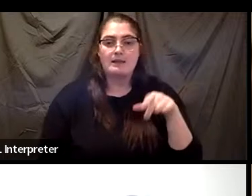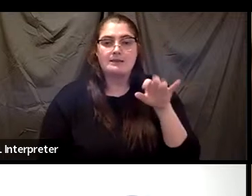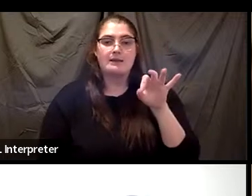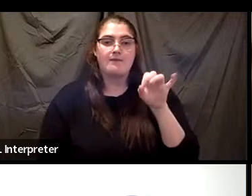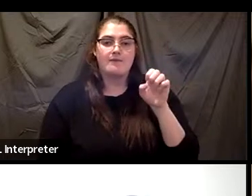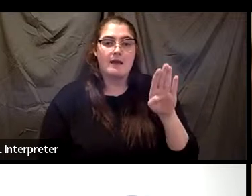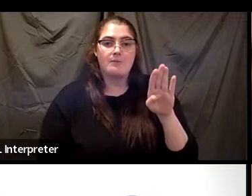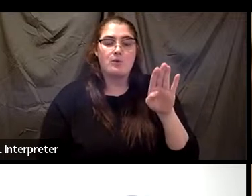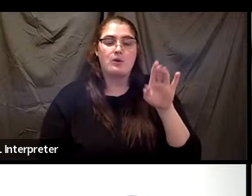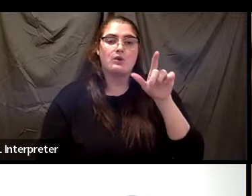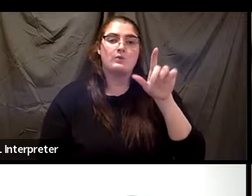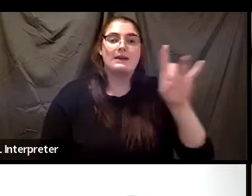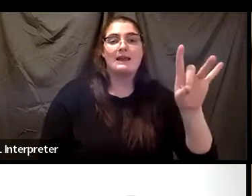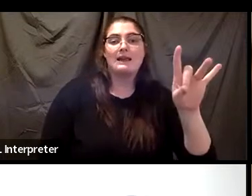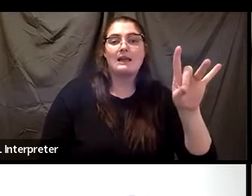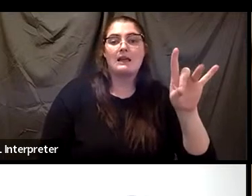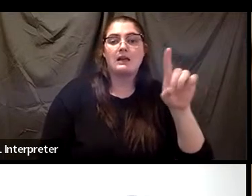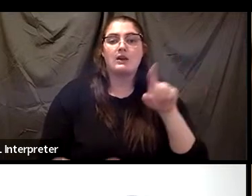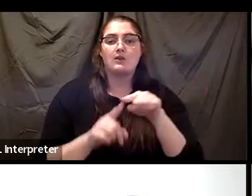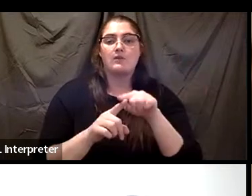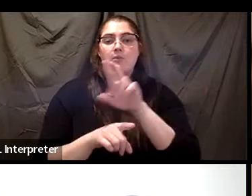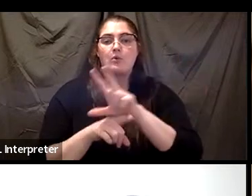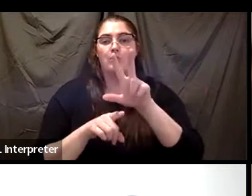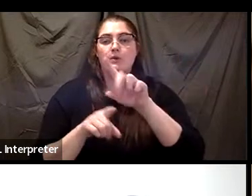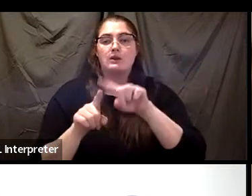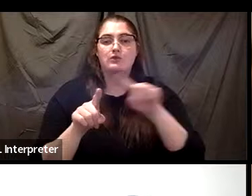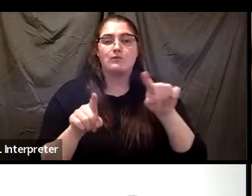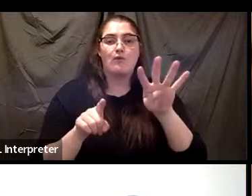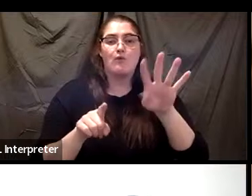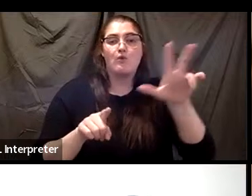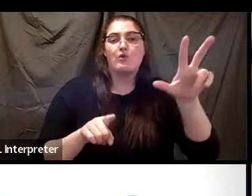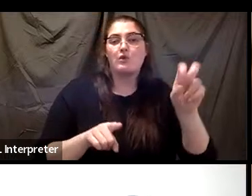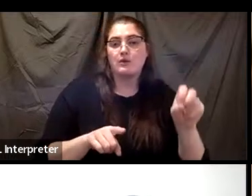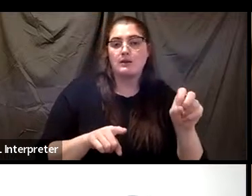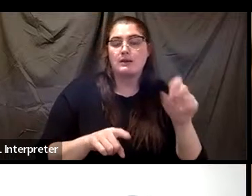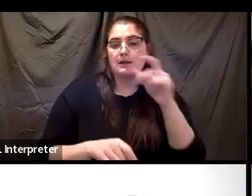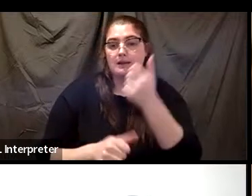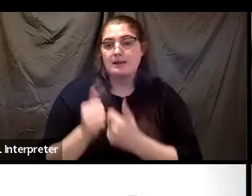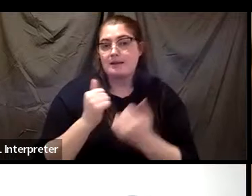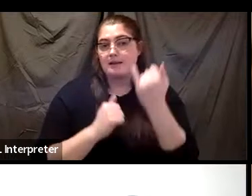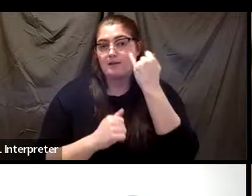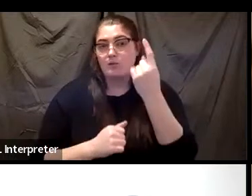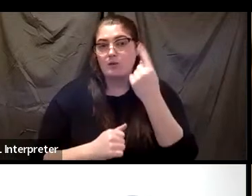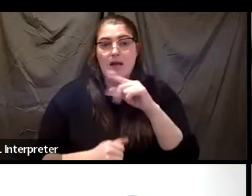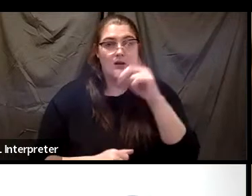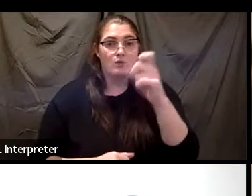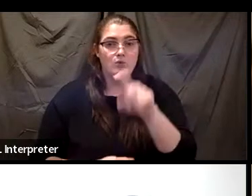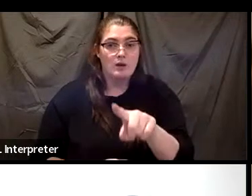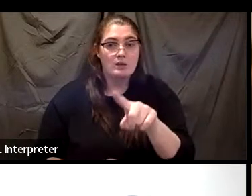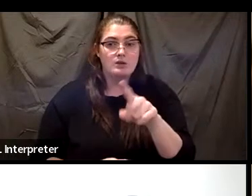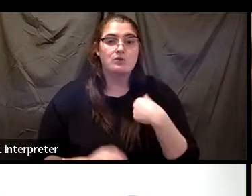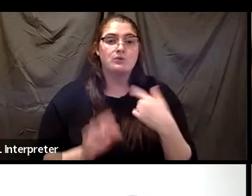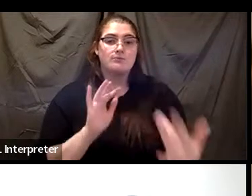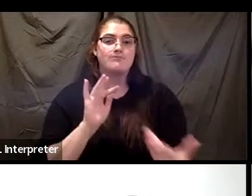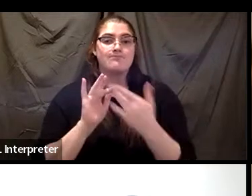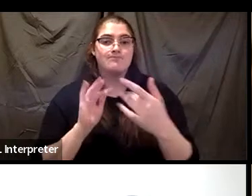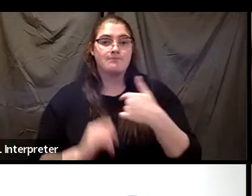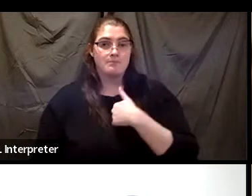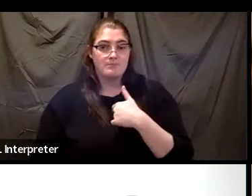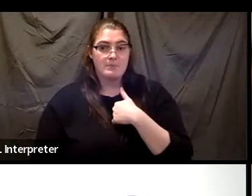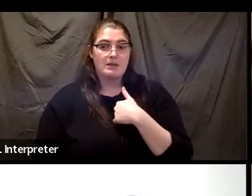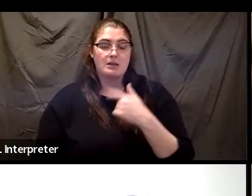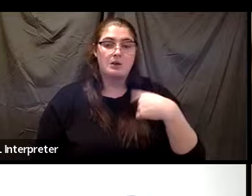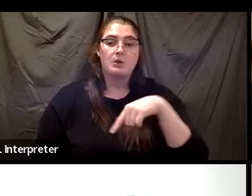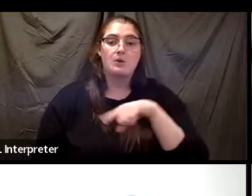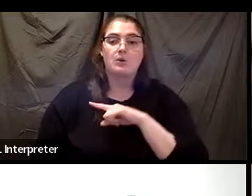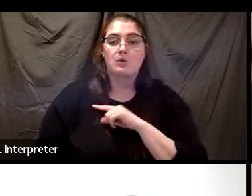on the 28th from 3 to 4:30. If anybody has any questions about that, you could always reach out to me. We